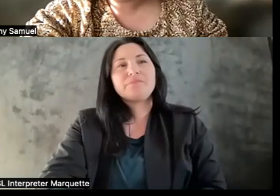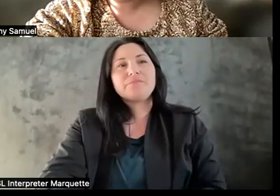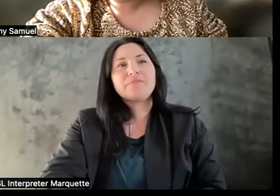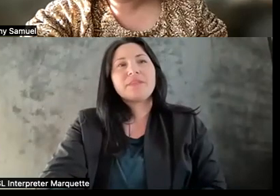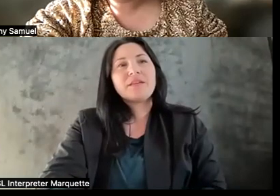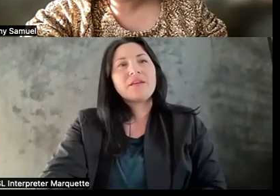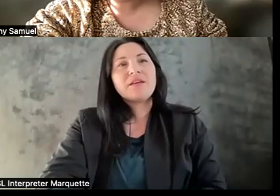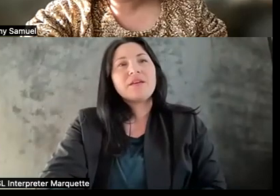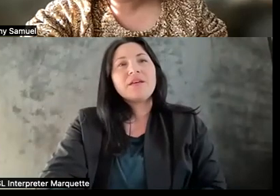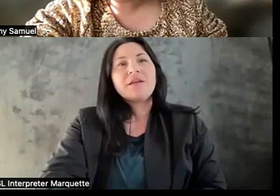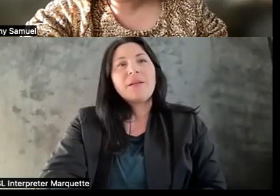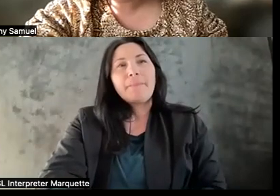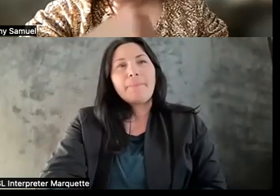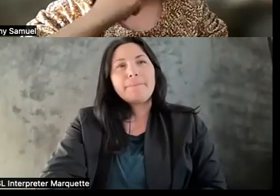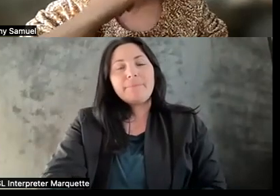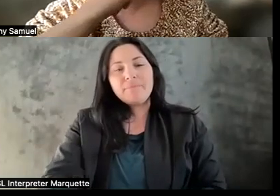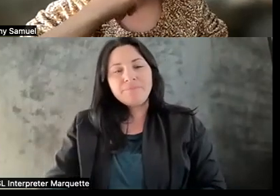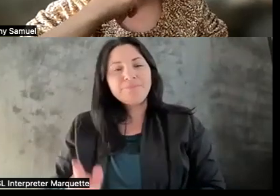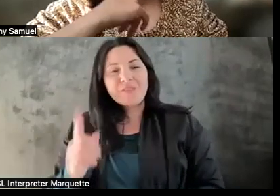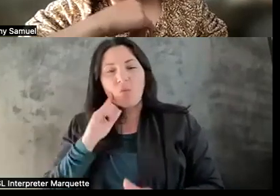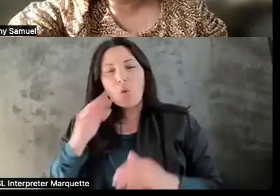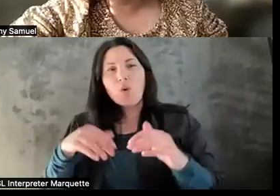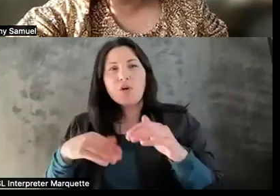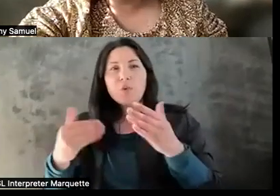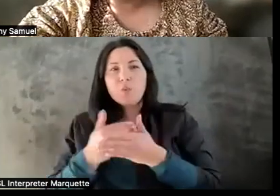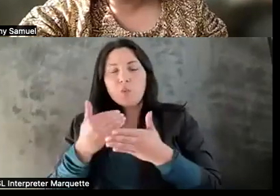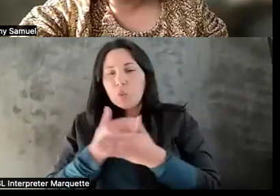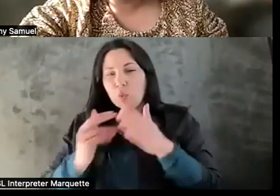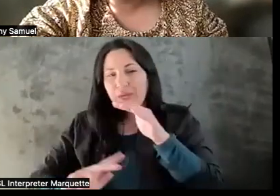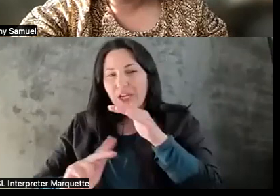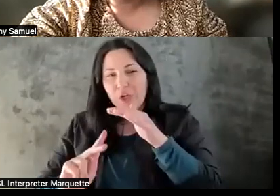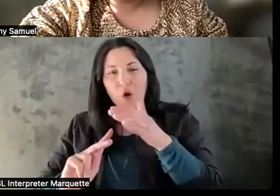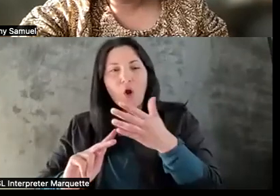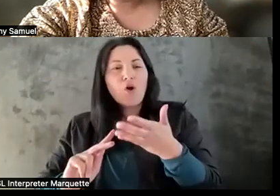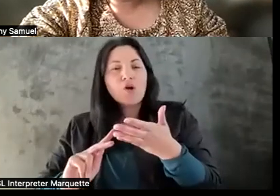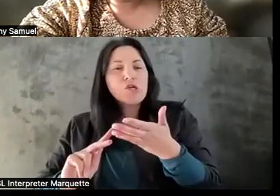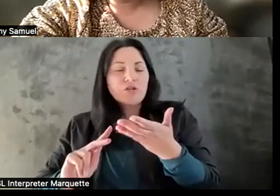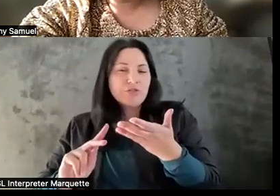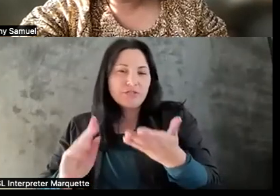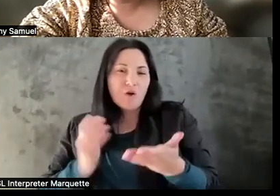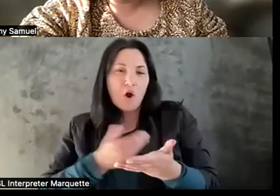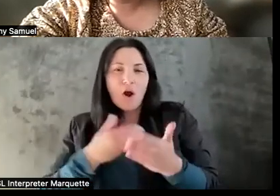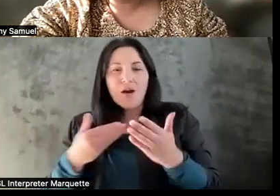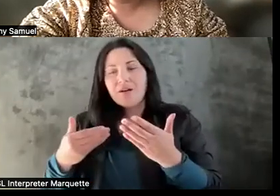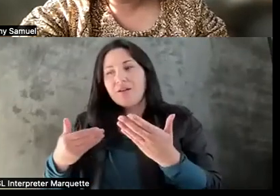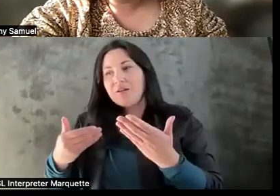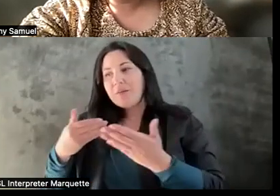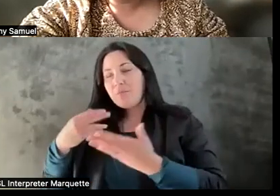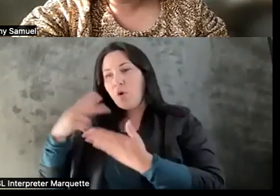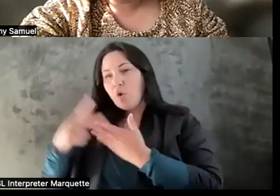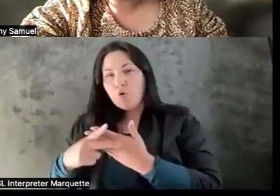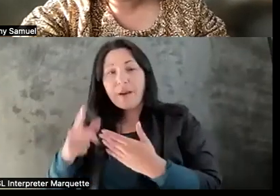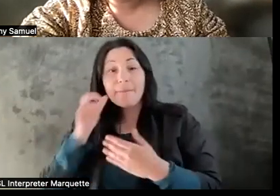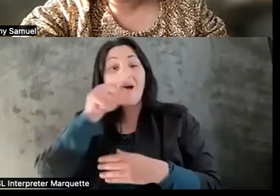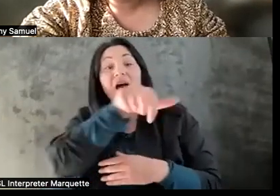incoming kinders a summer program, but there are some out there. But when we don't run them, I can't really promote them.